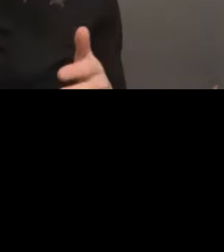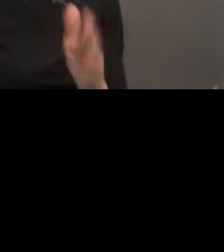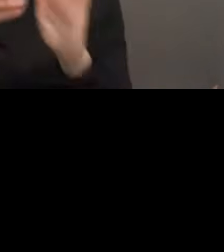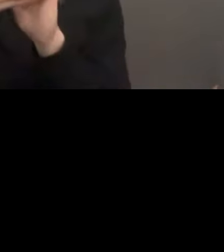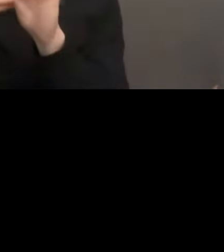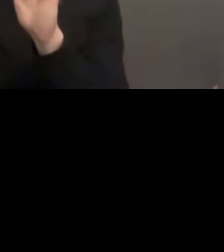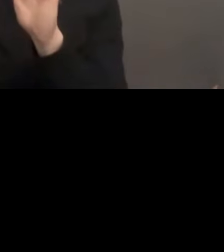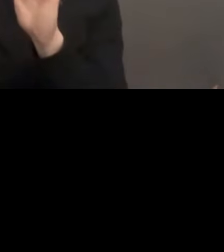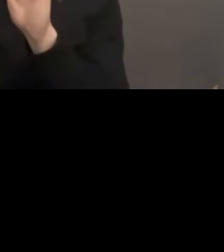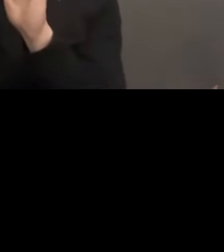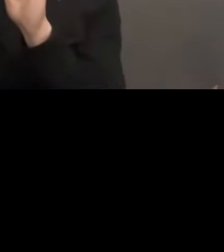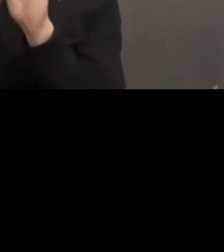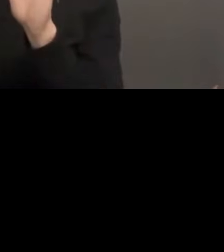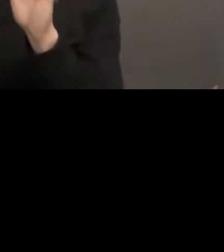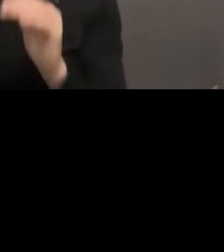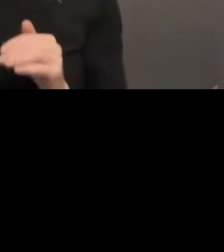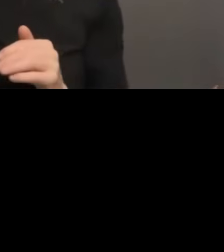are